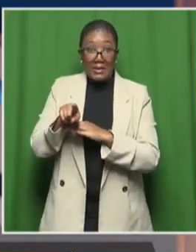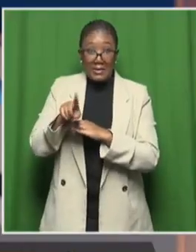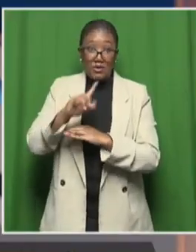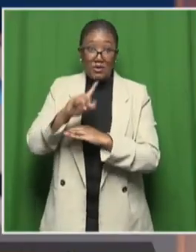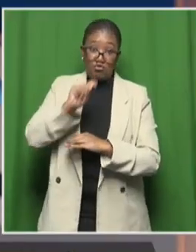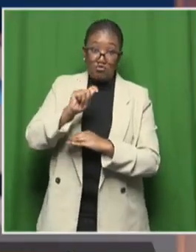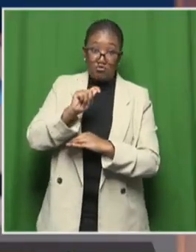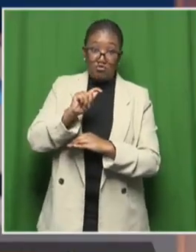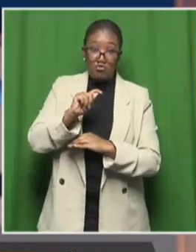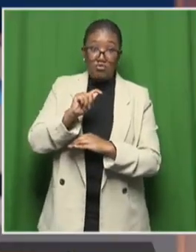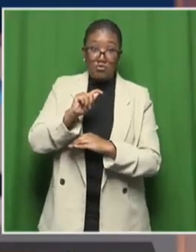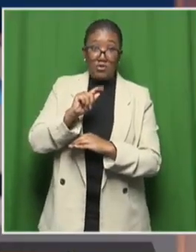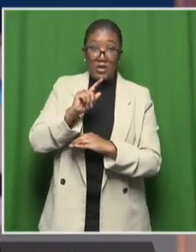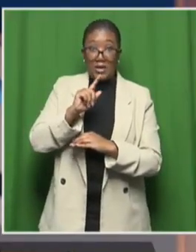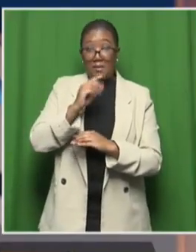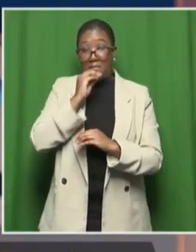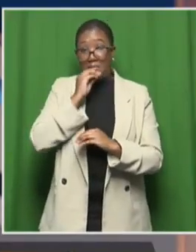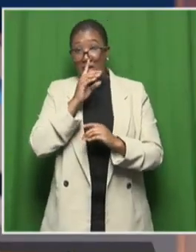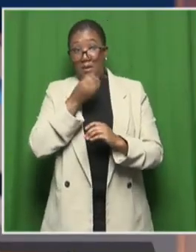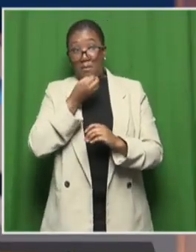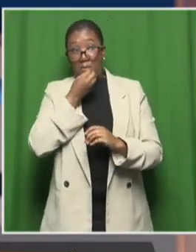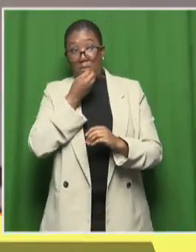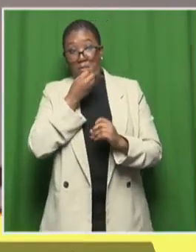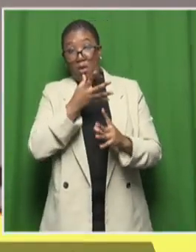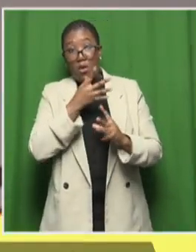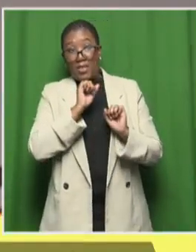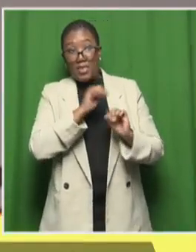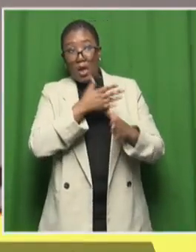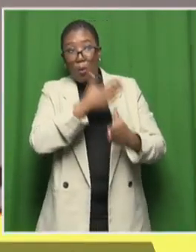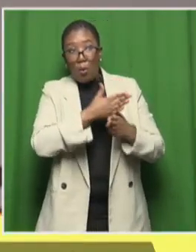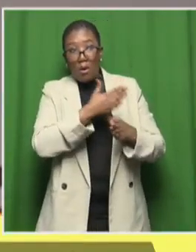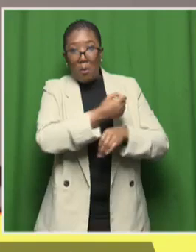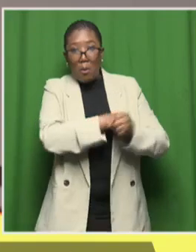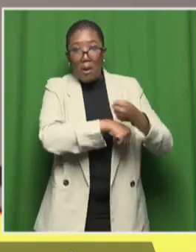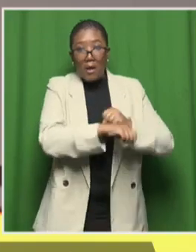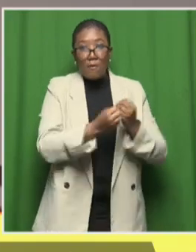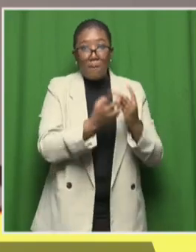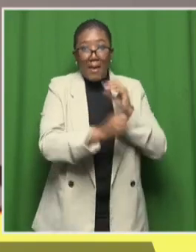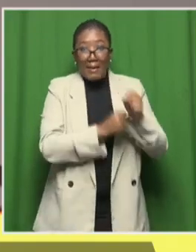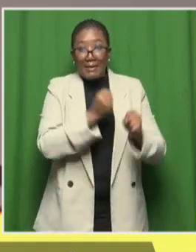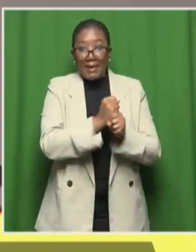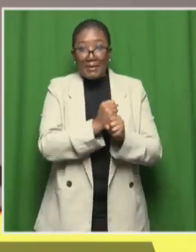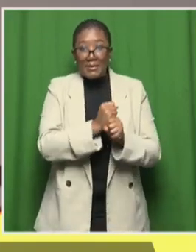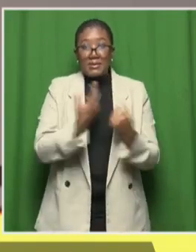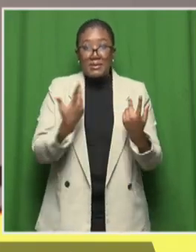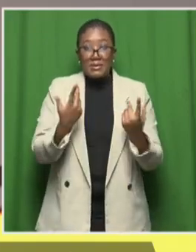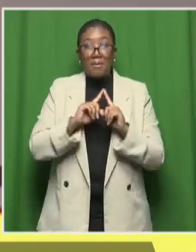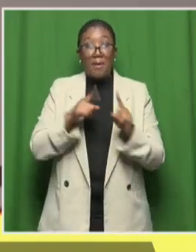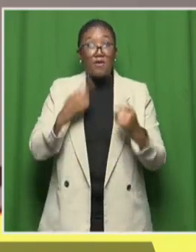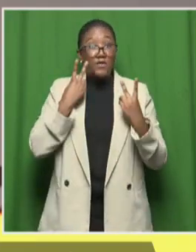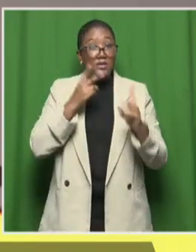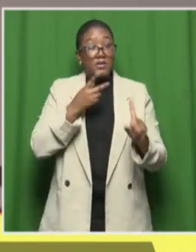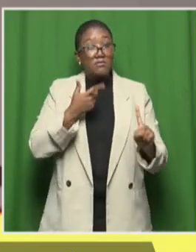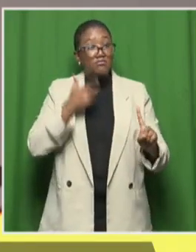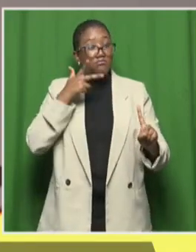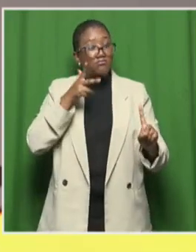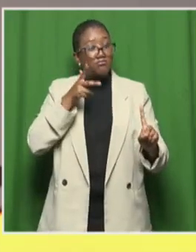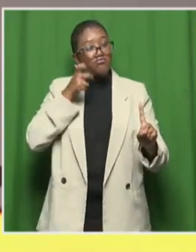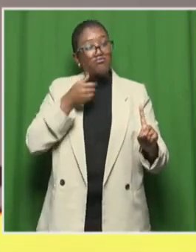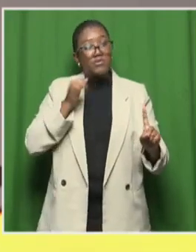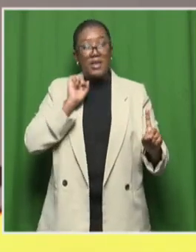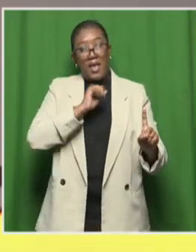the face of his efforts? Well, I think when you look at what he was about, when you listen to